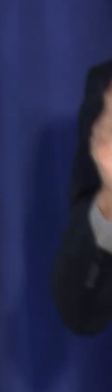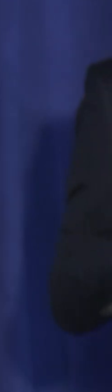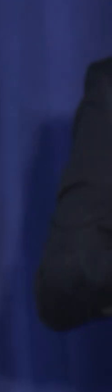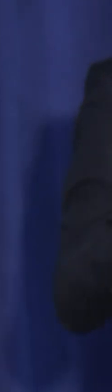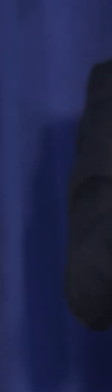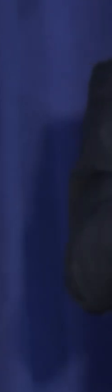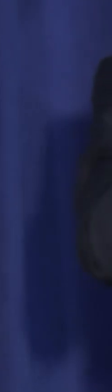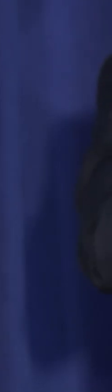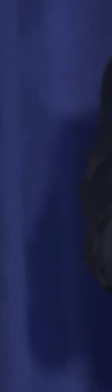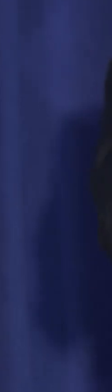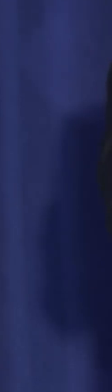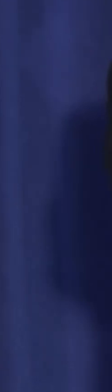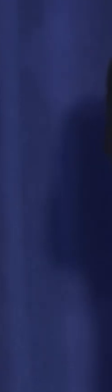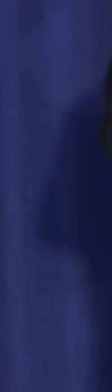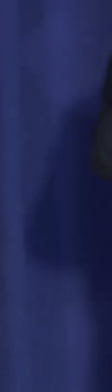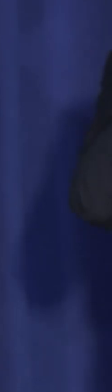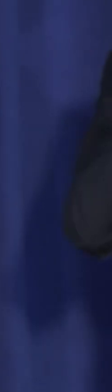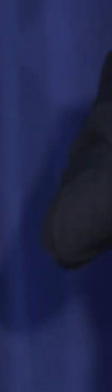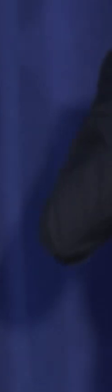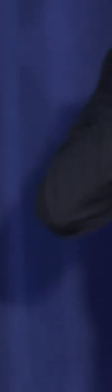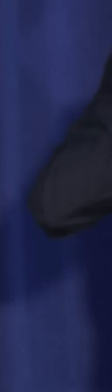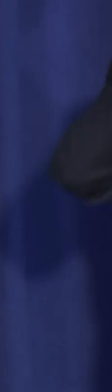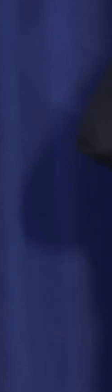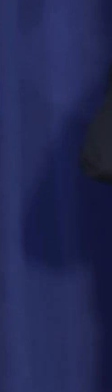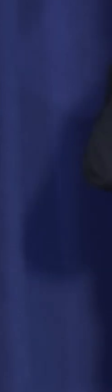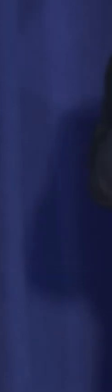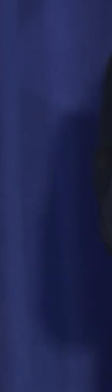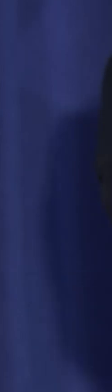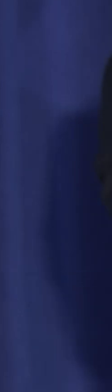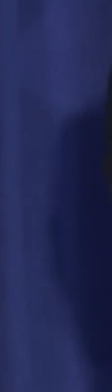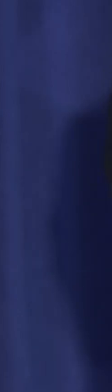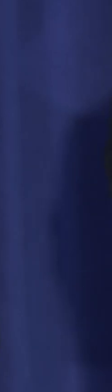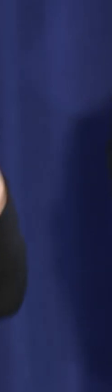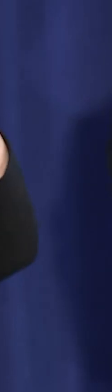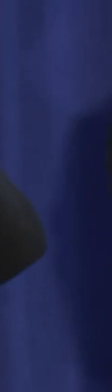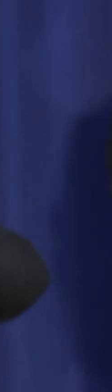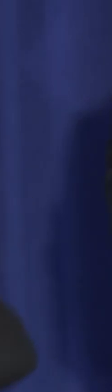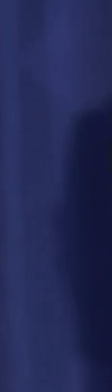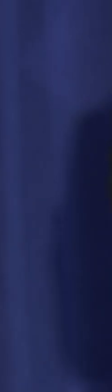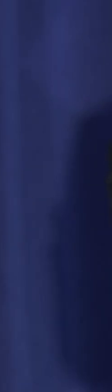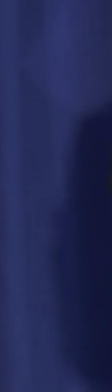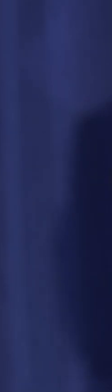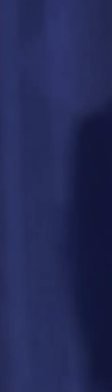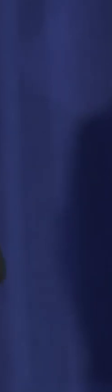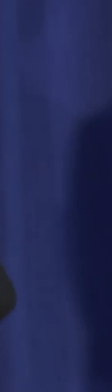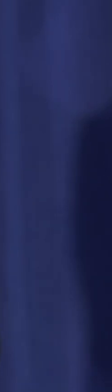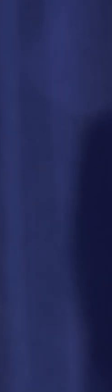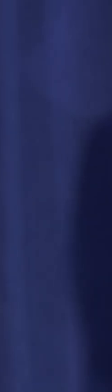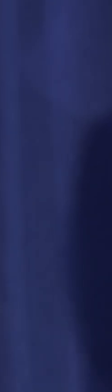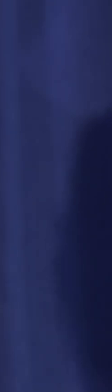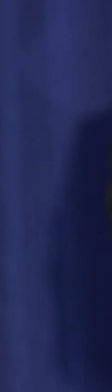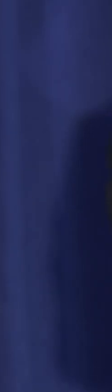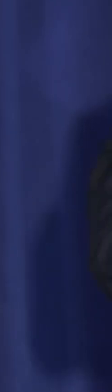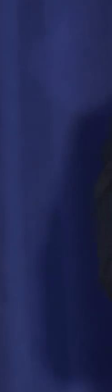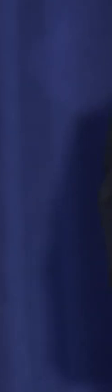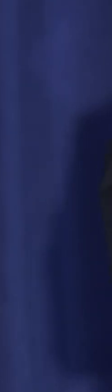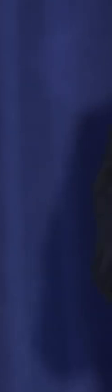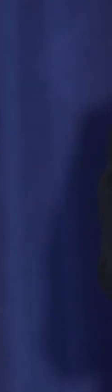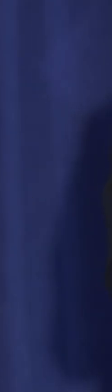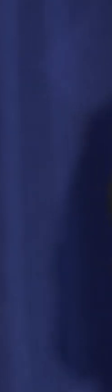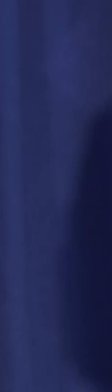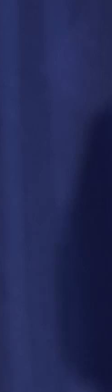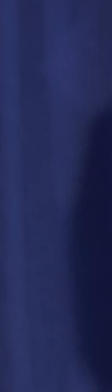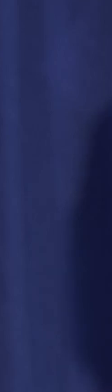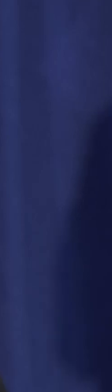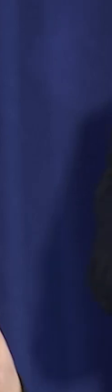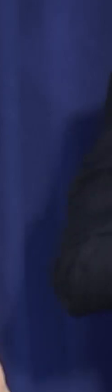sky high and cases were down, it would tell me nobody was getting tested. We follow these two together, and the fact that over these